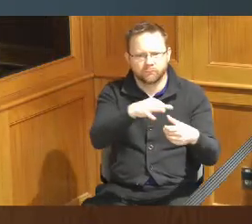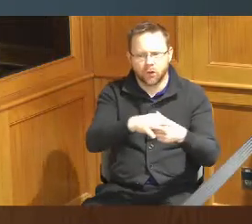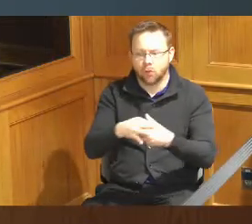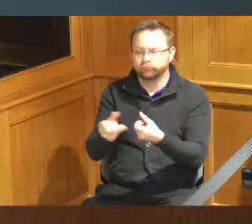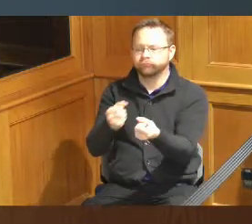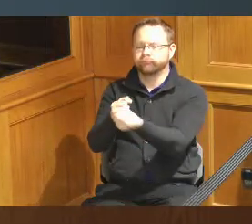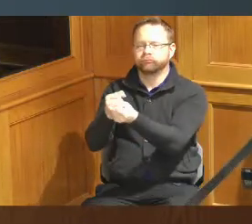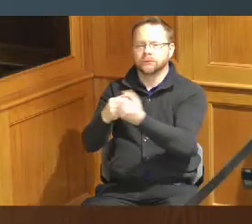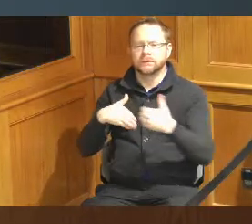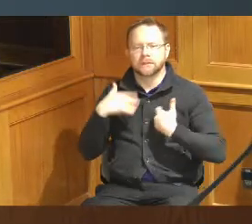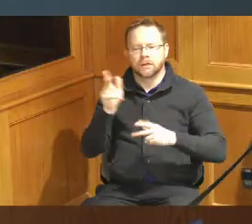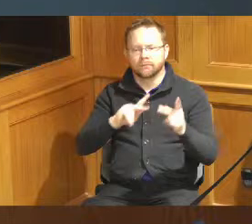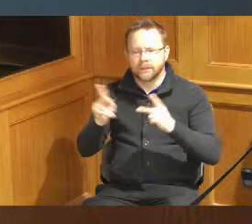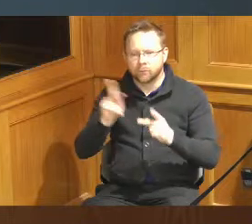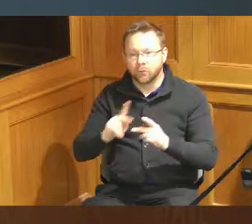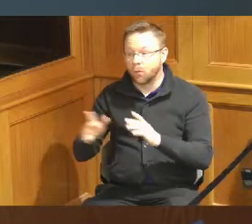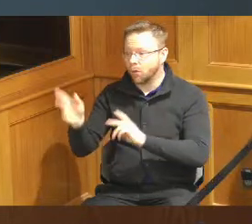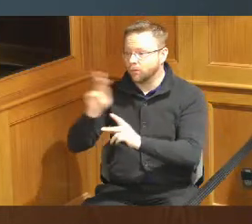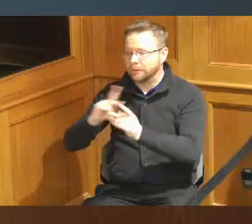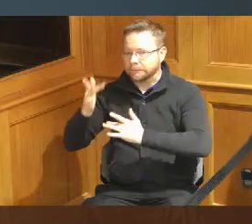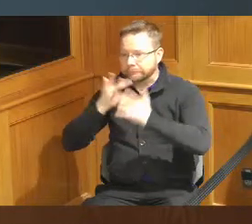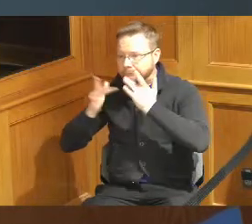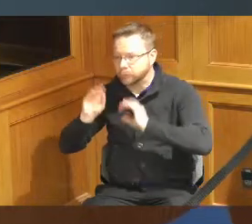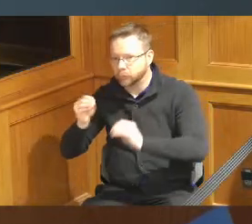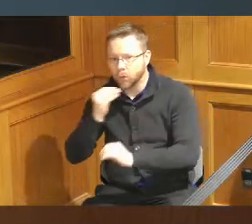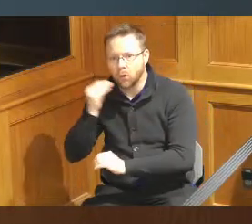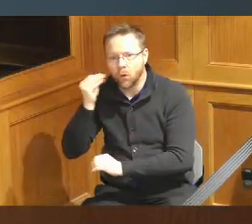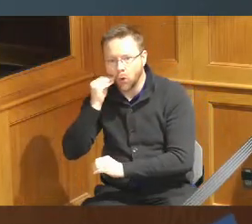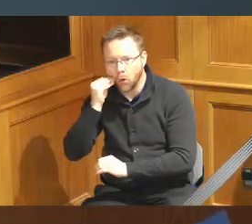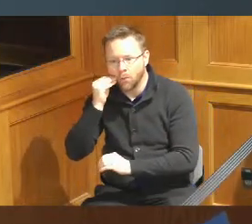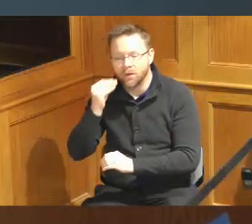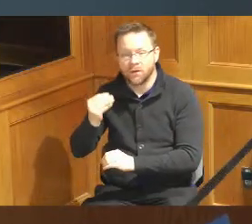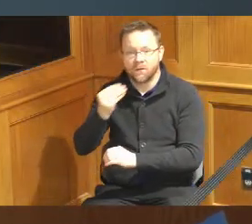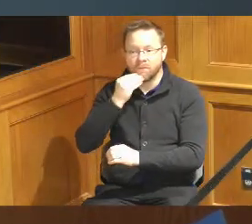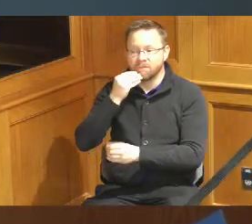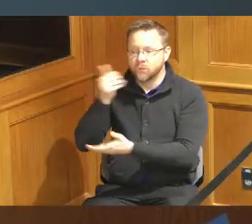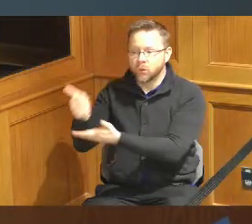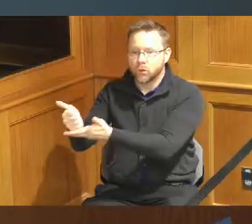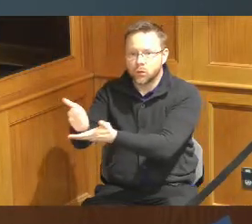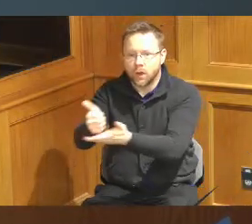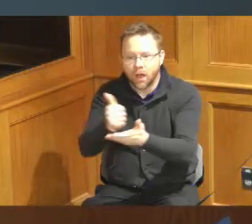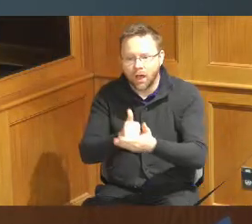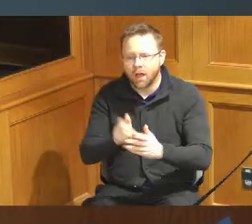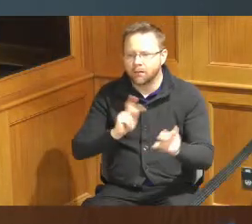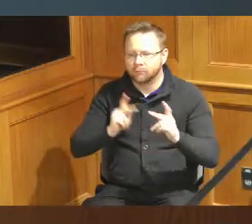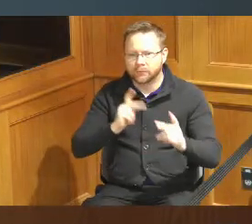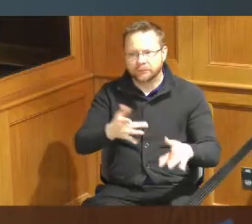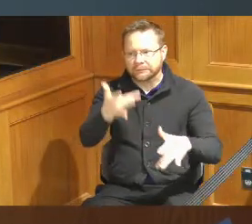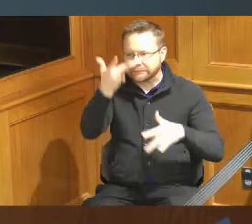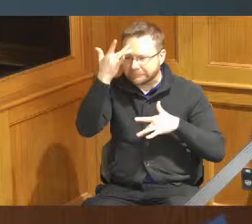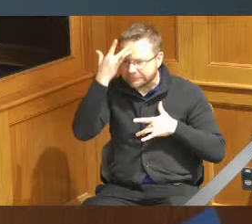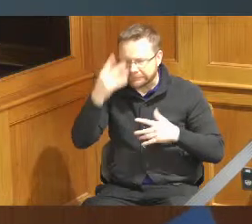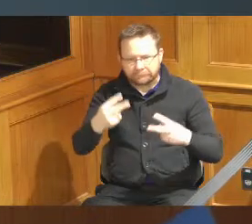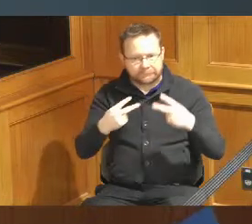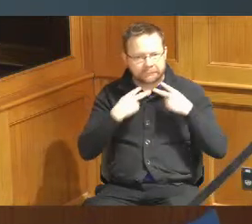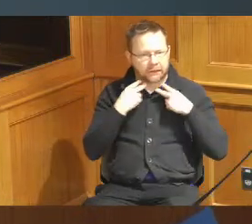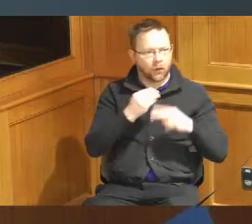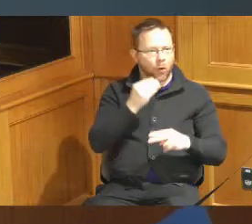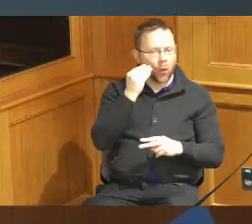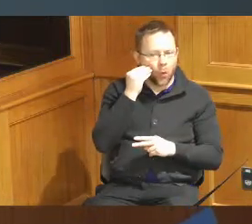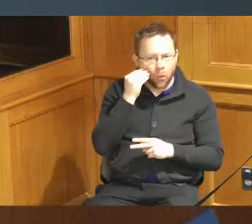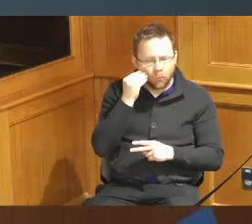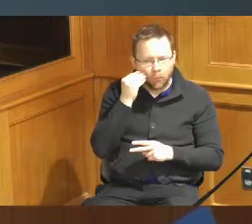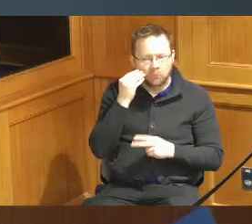advocacy, addressing homelessness, providing food assistance, assisting the sick and shut-in,